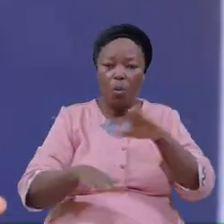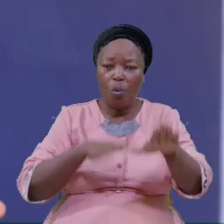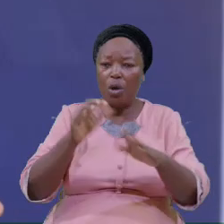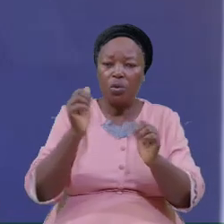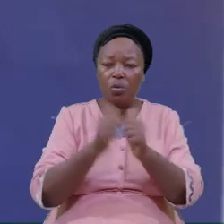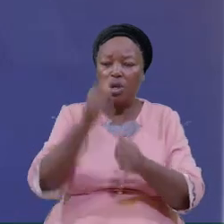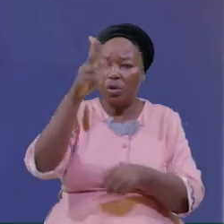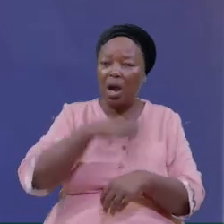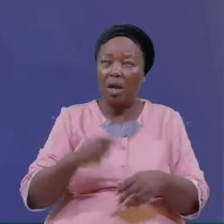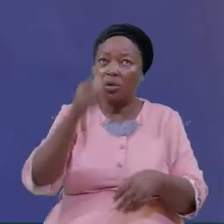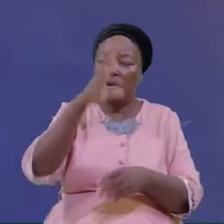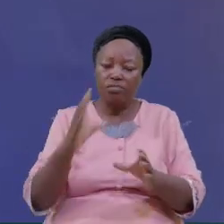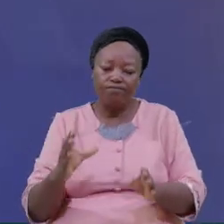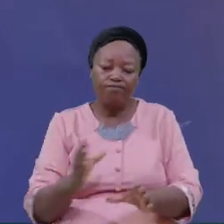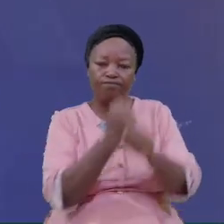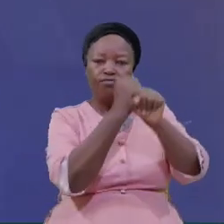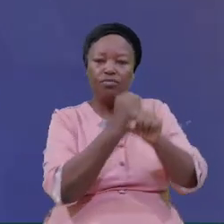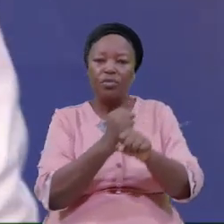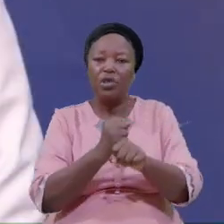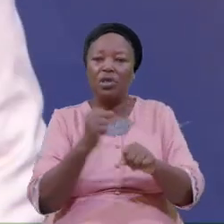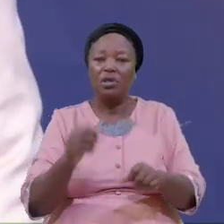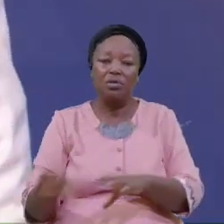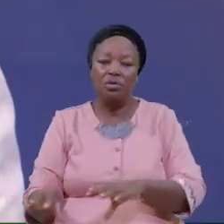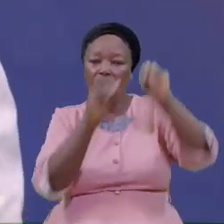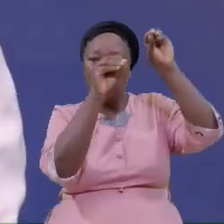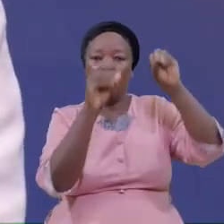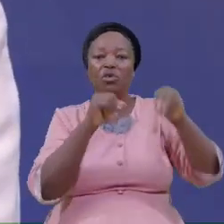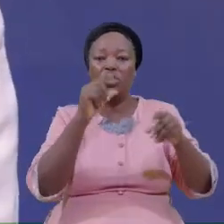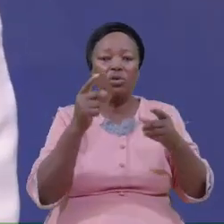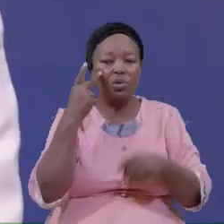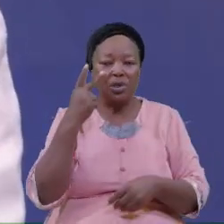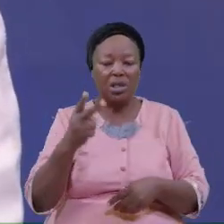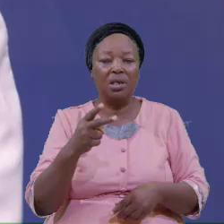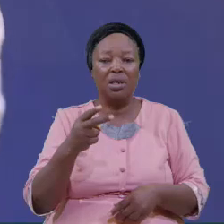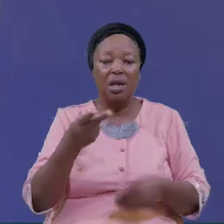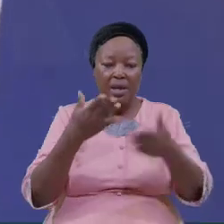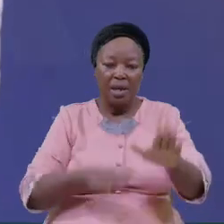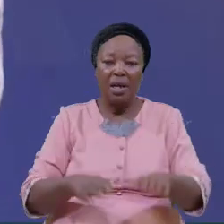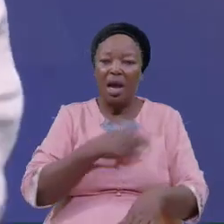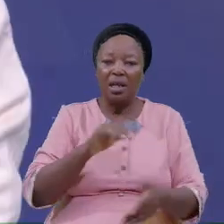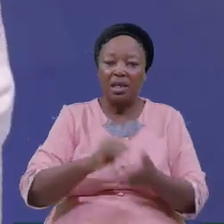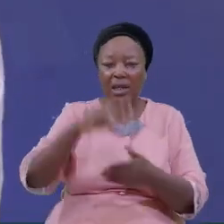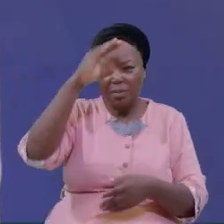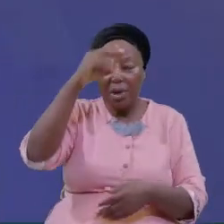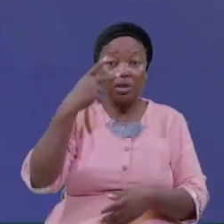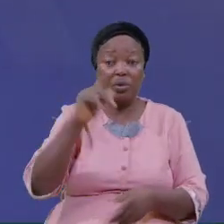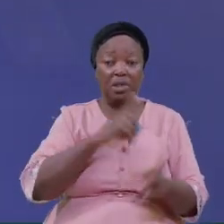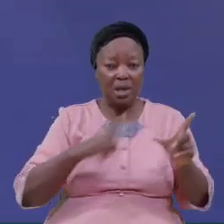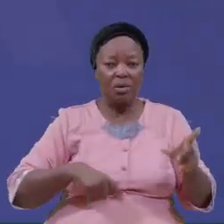him not to see death. And that man saw the Lord. He had pure